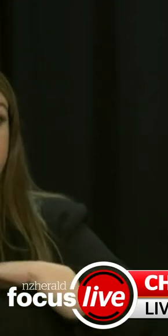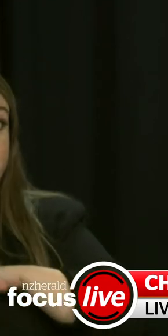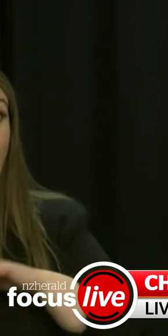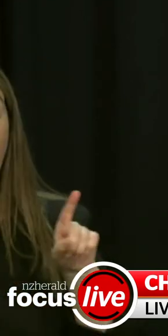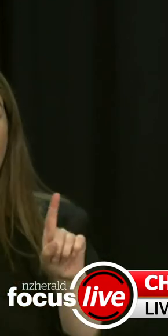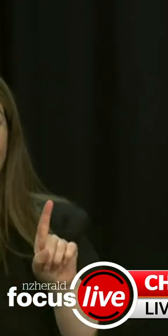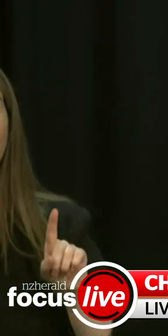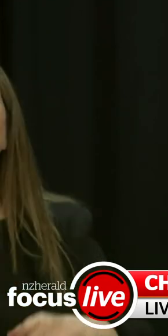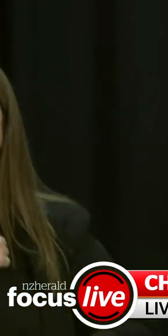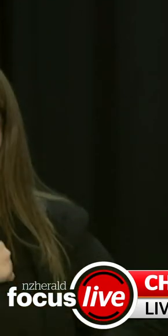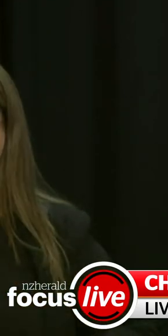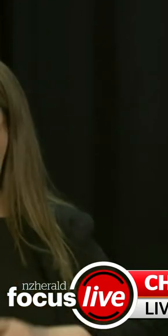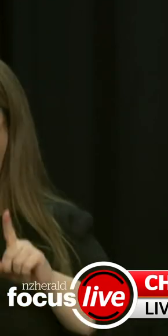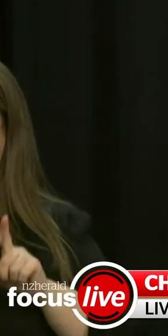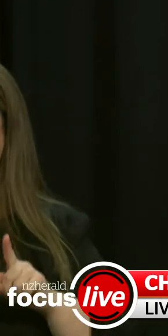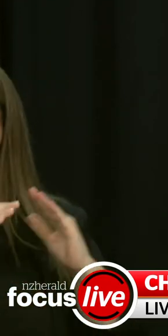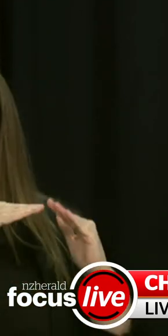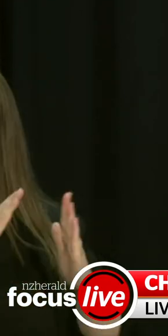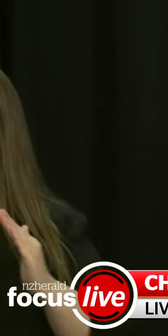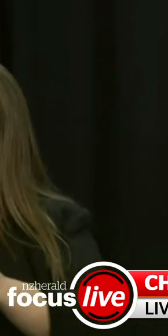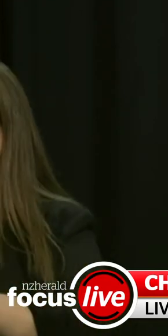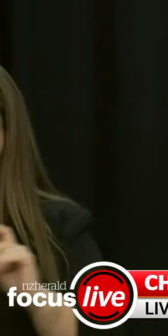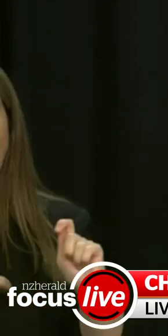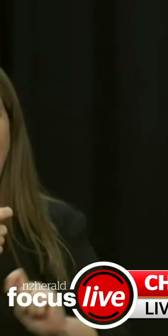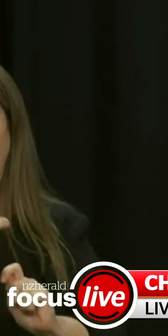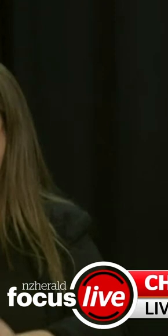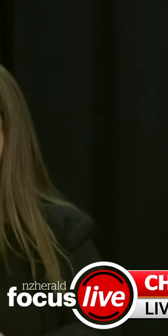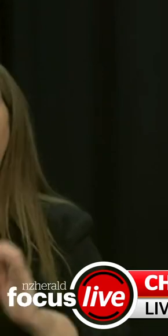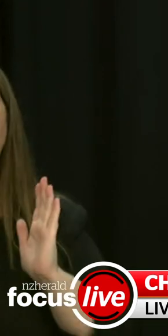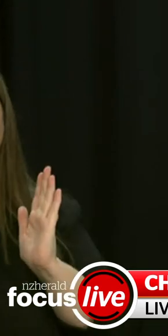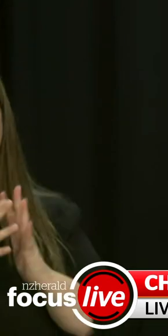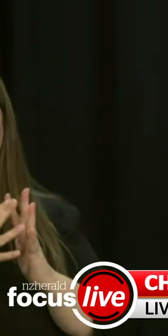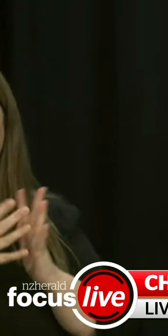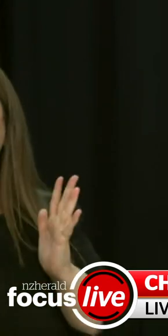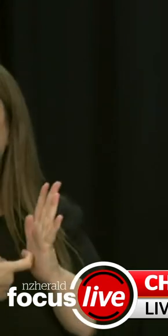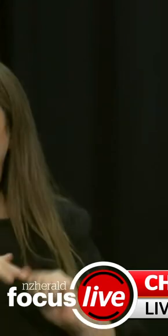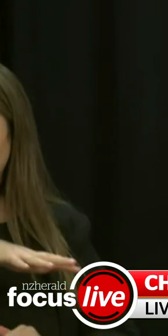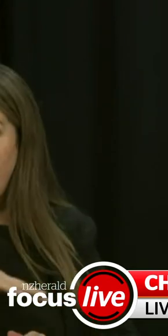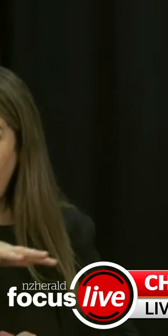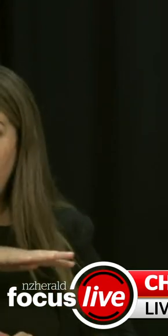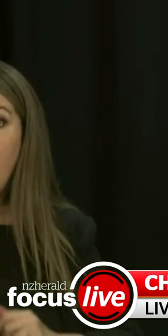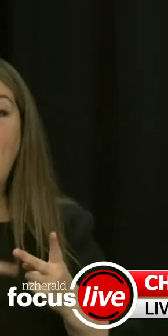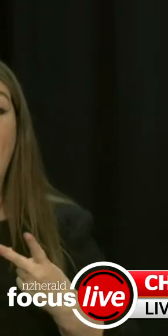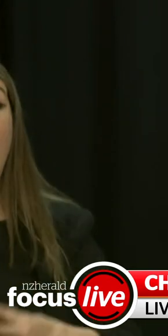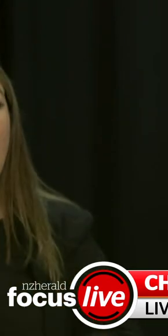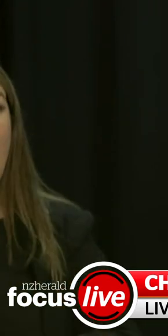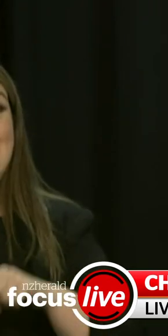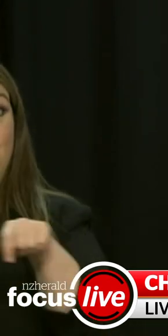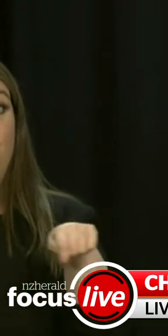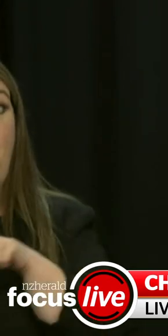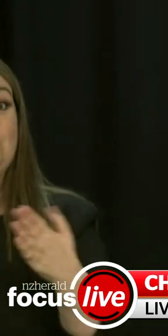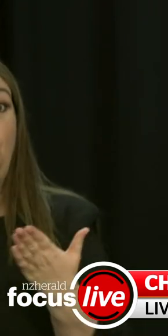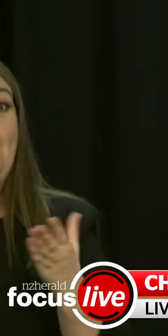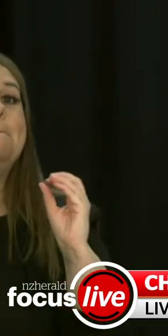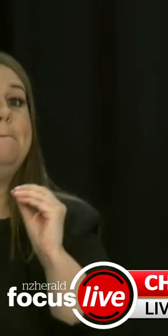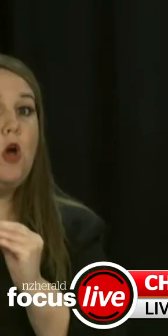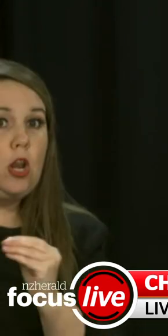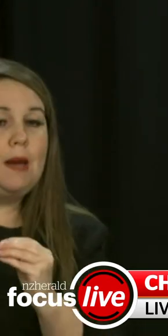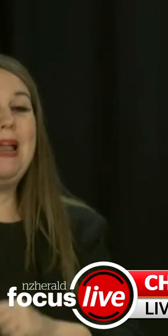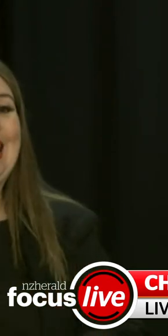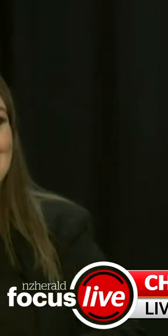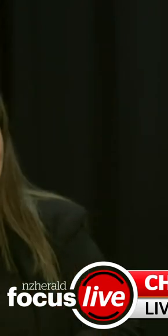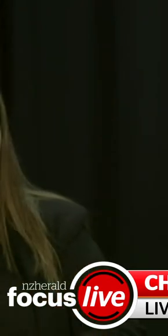housing, with up to 50 new houses at Wauru and a renovation pilot for 13 properties in Burnham, Linton and